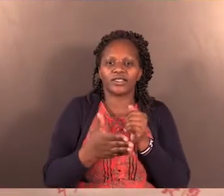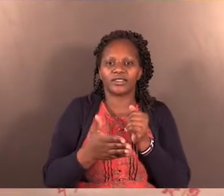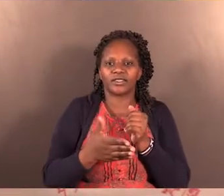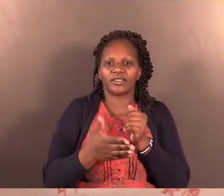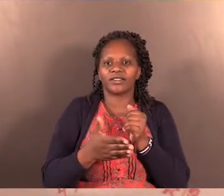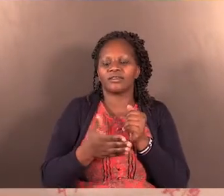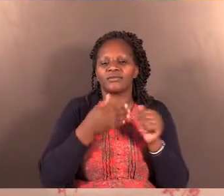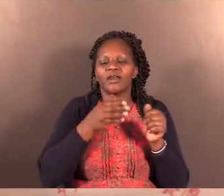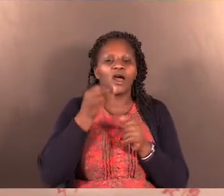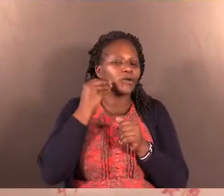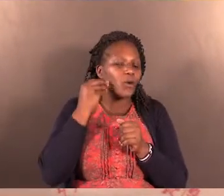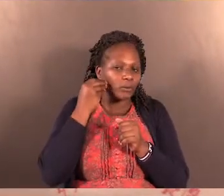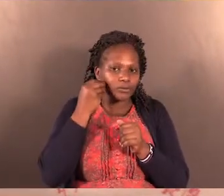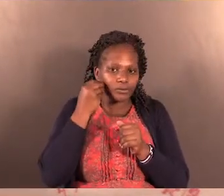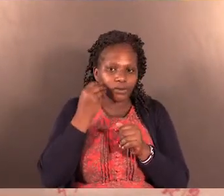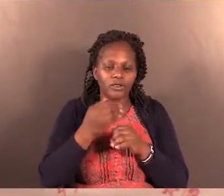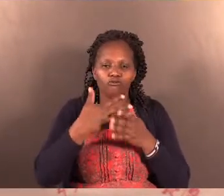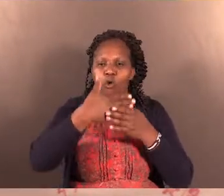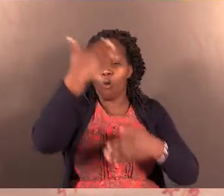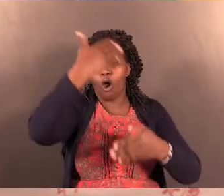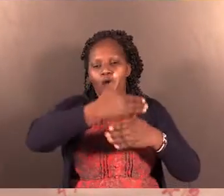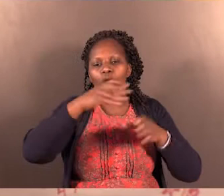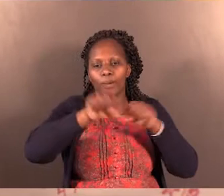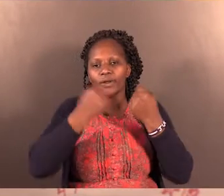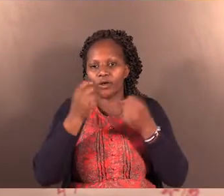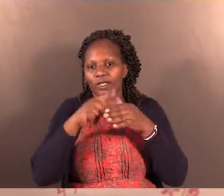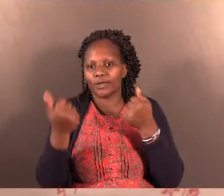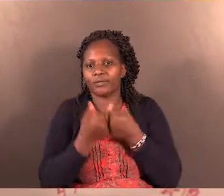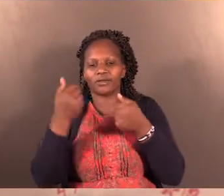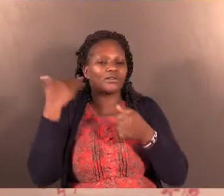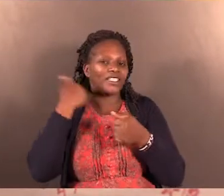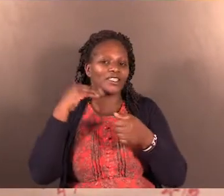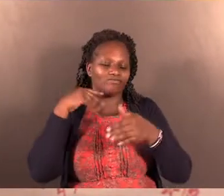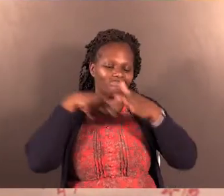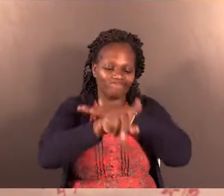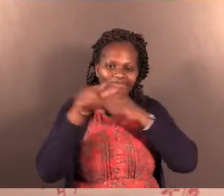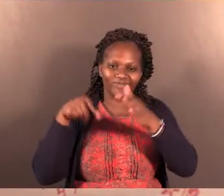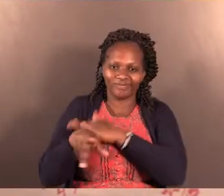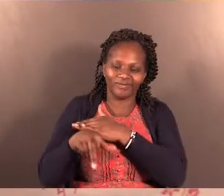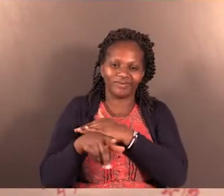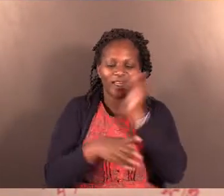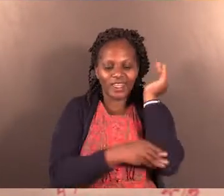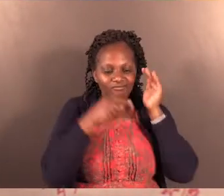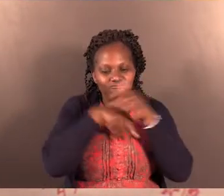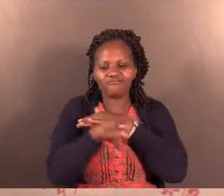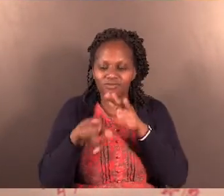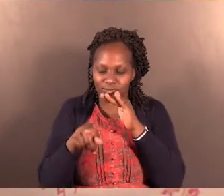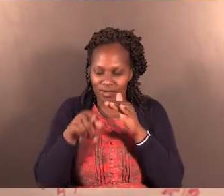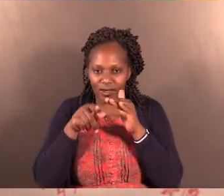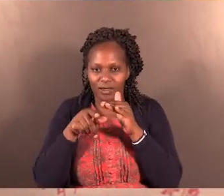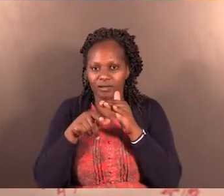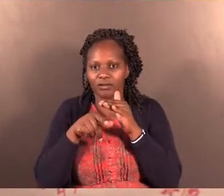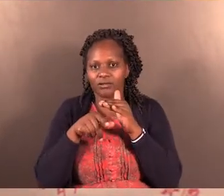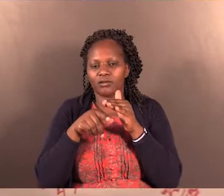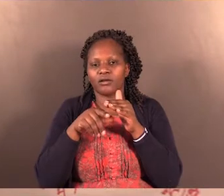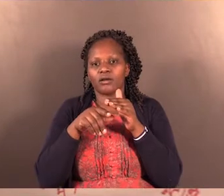house, or even your compound at home. If the walls are broken, what will happen? Thieves and all these can come